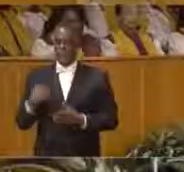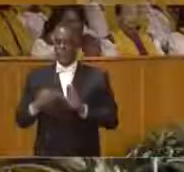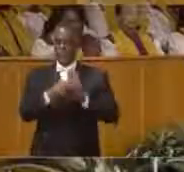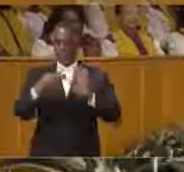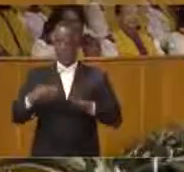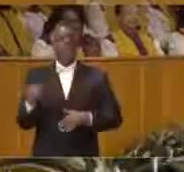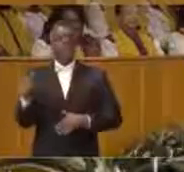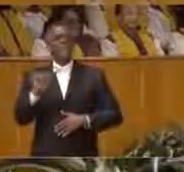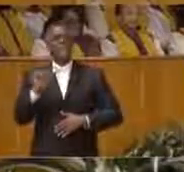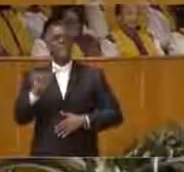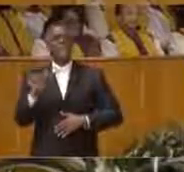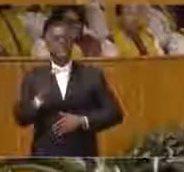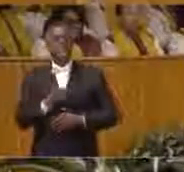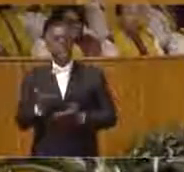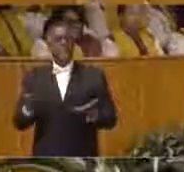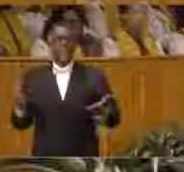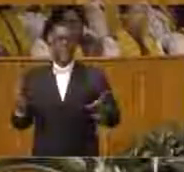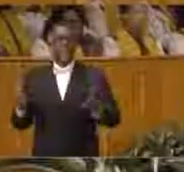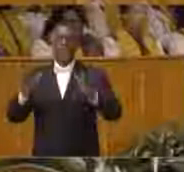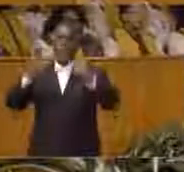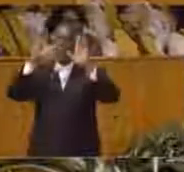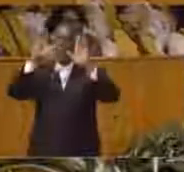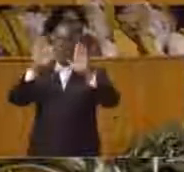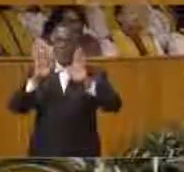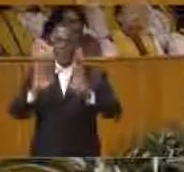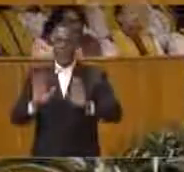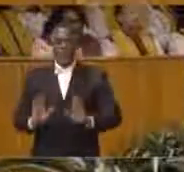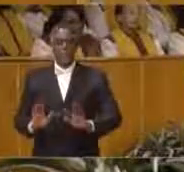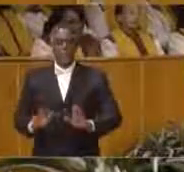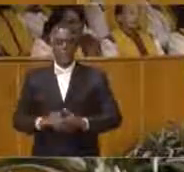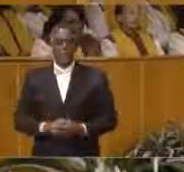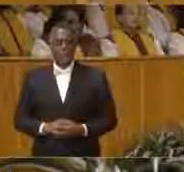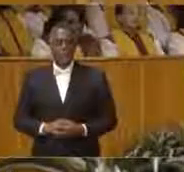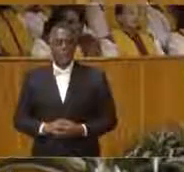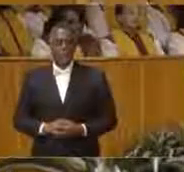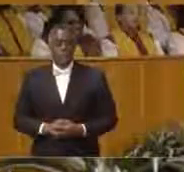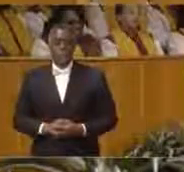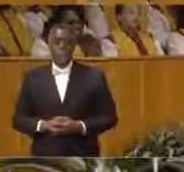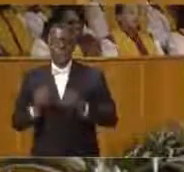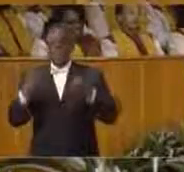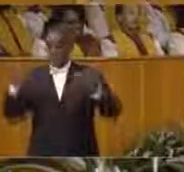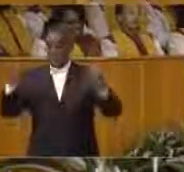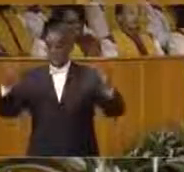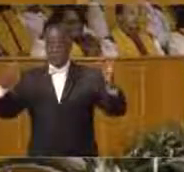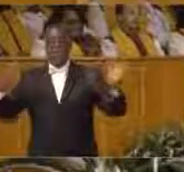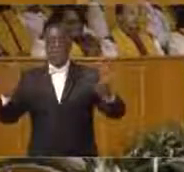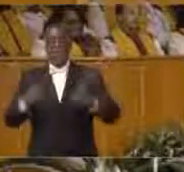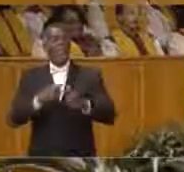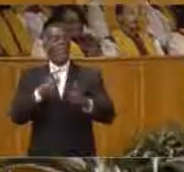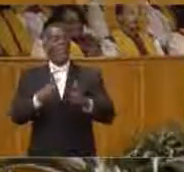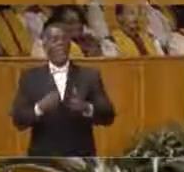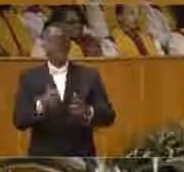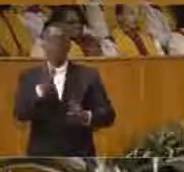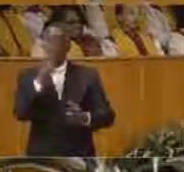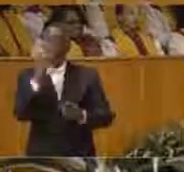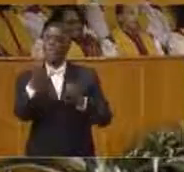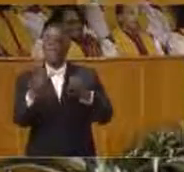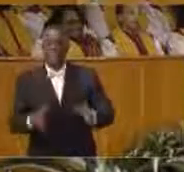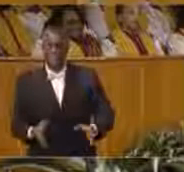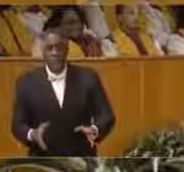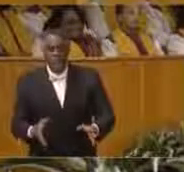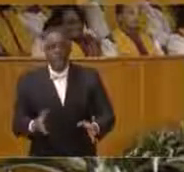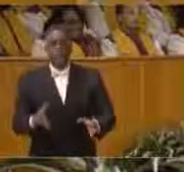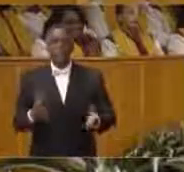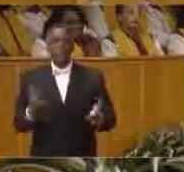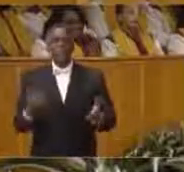The same thing every Sunday. After the announcements, we acknowledge the guests. Now,